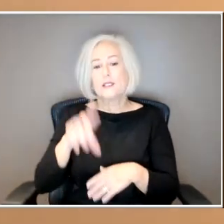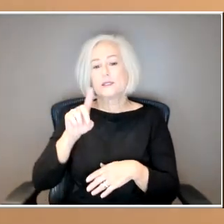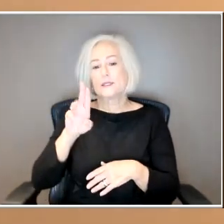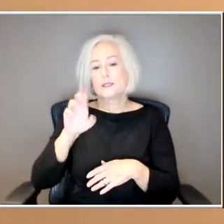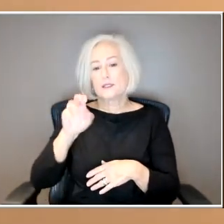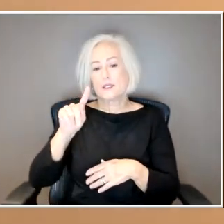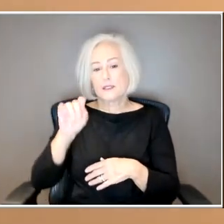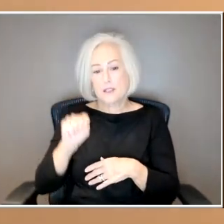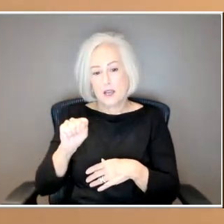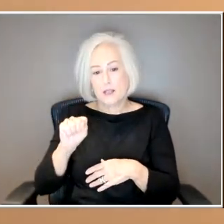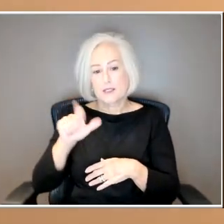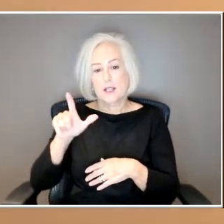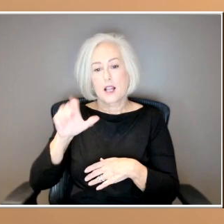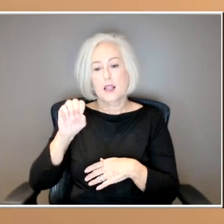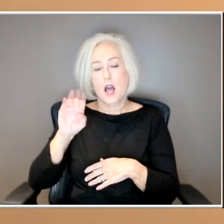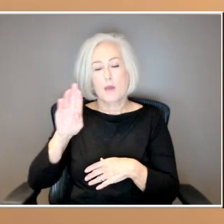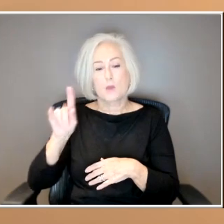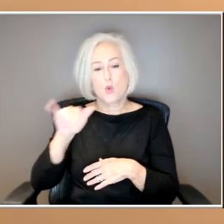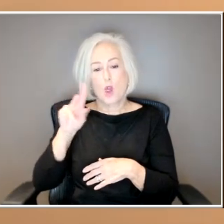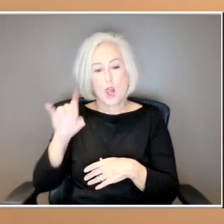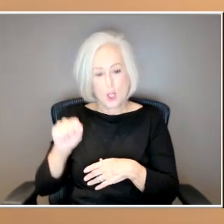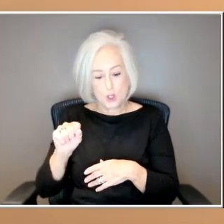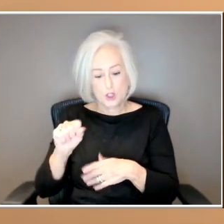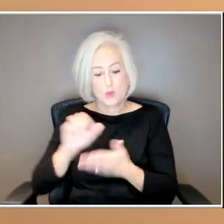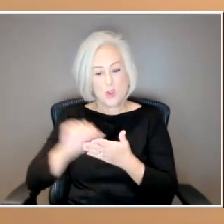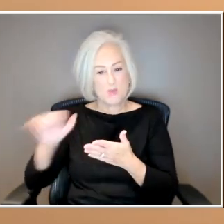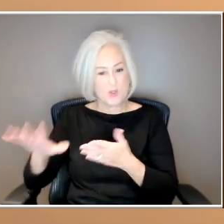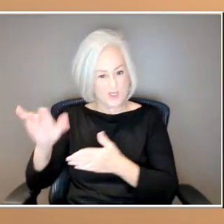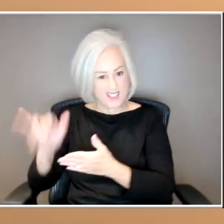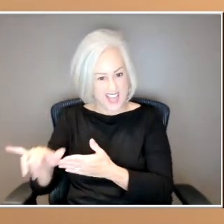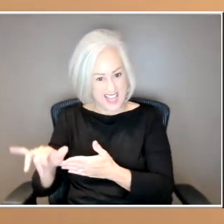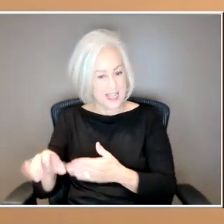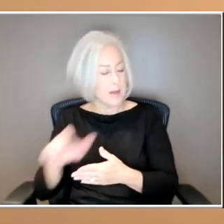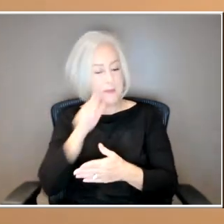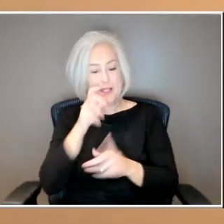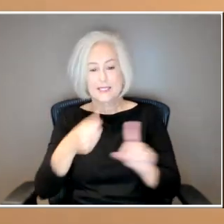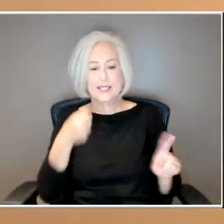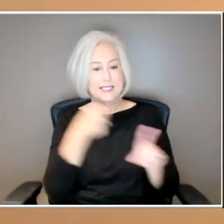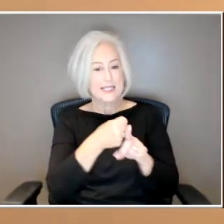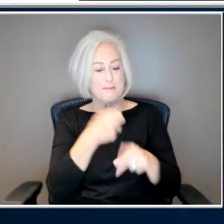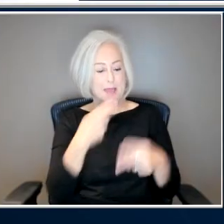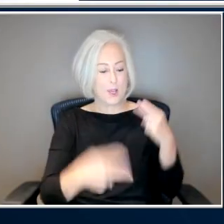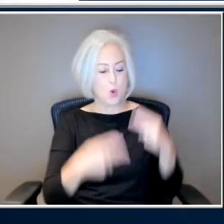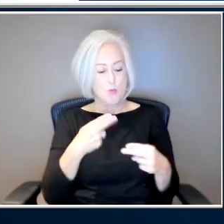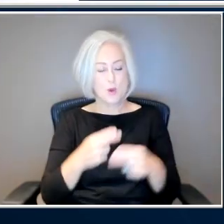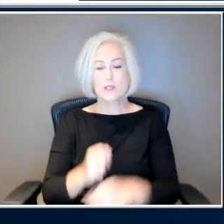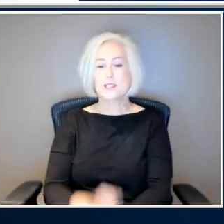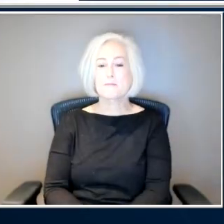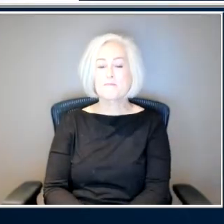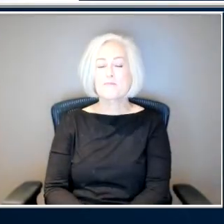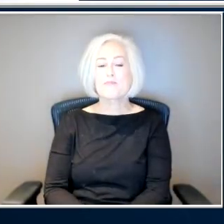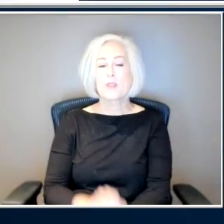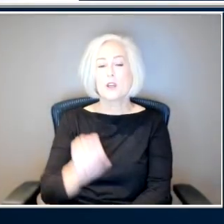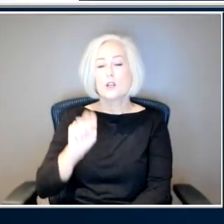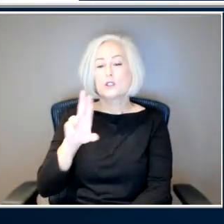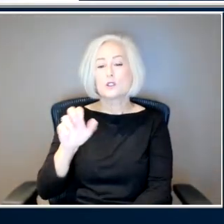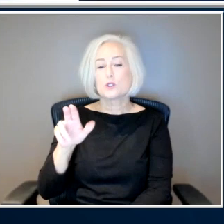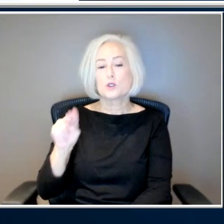of overall hormonal health or cycles or things like that, it actually does not have an impact. Susan wants to know if Mackenzie will still